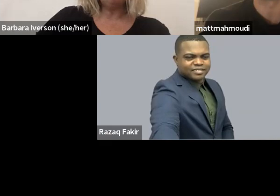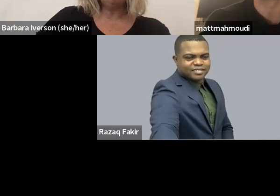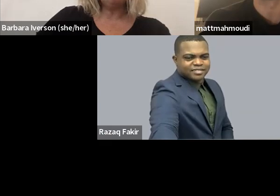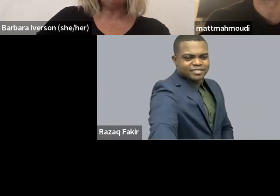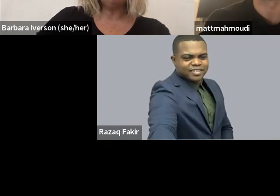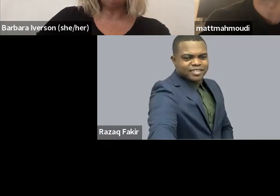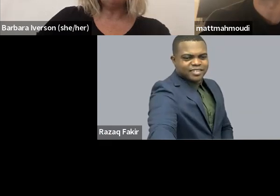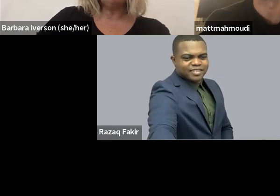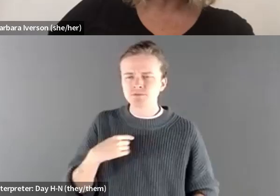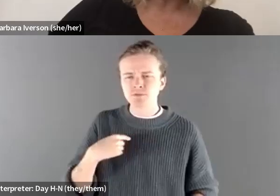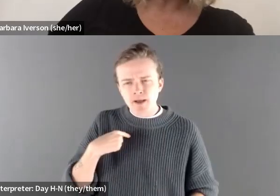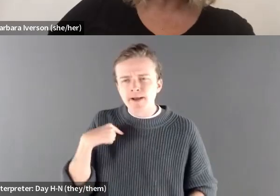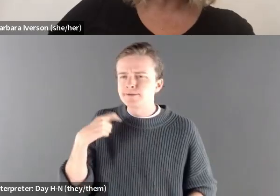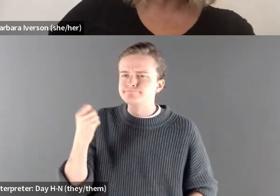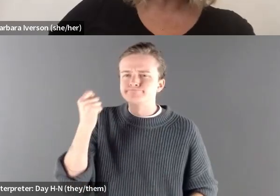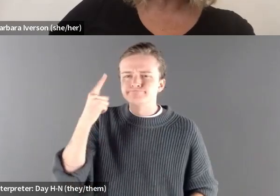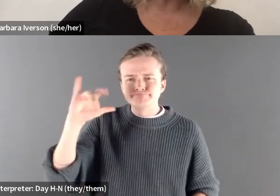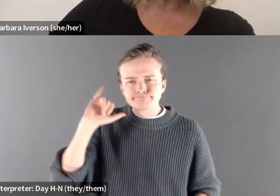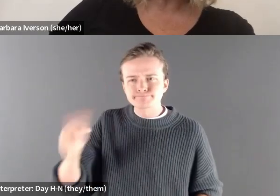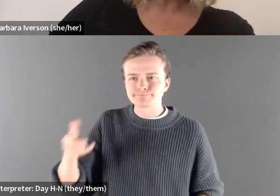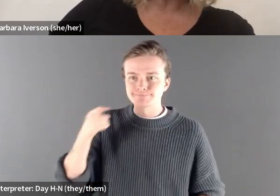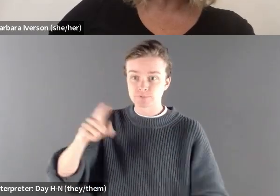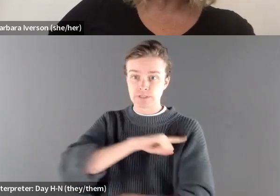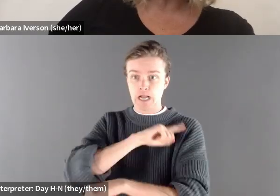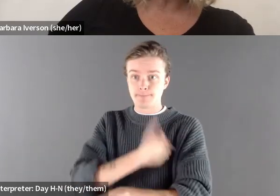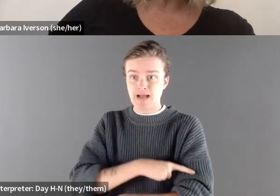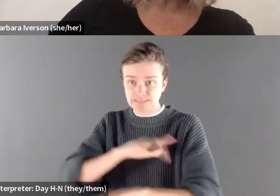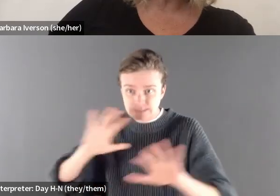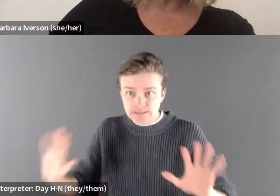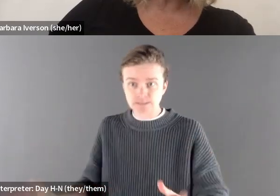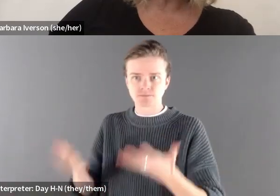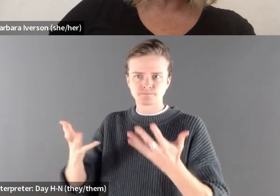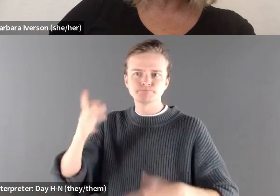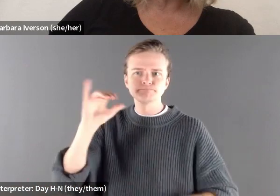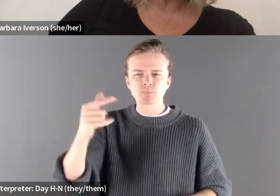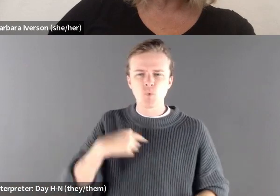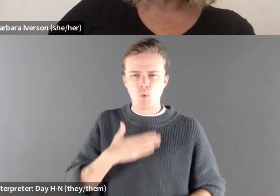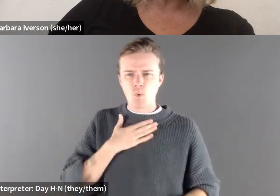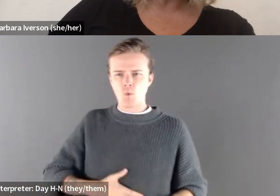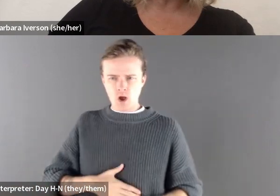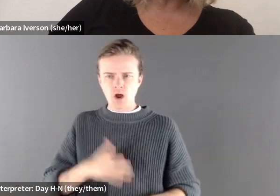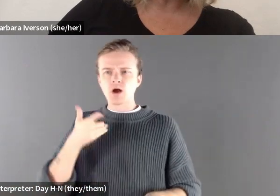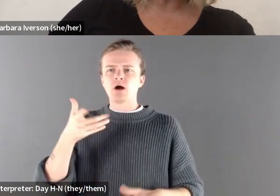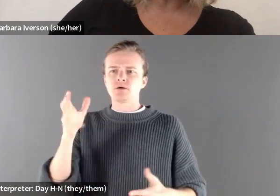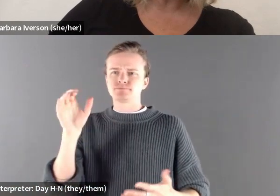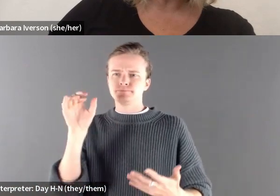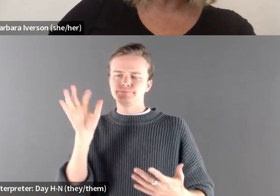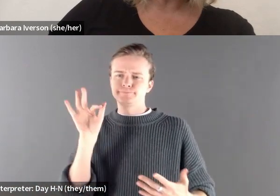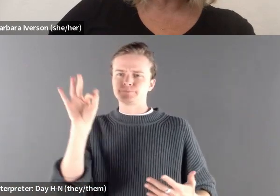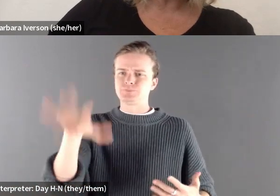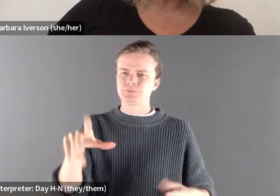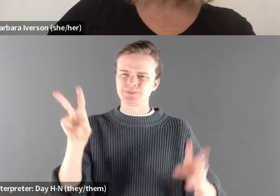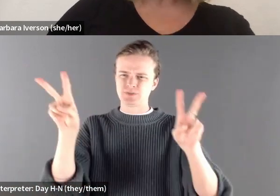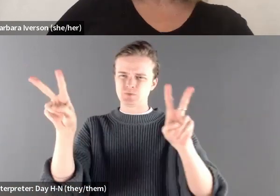use a term that, to my knowledge, was coined by Alex Dunn, which is the idea of technical intuition,